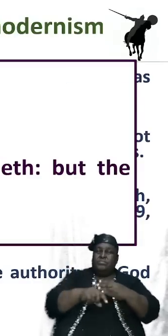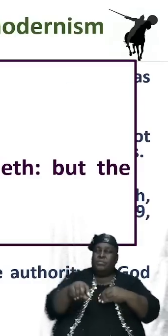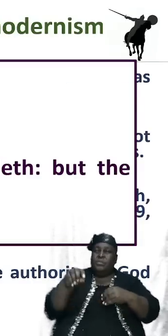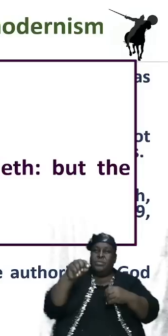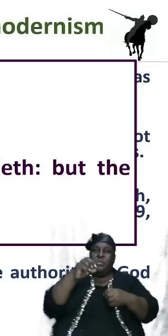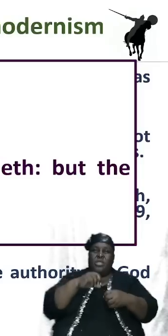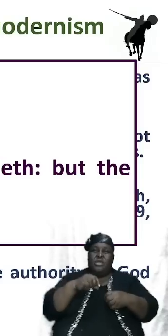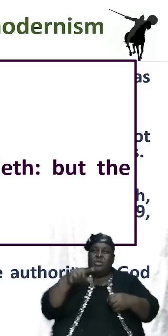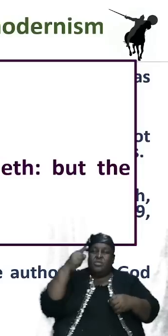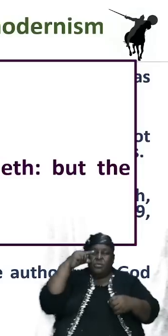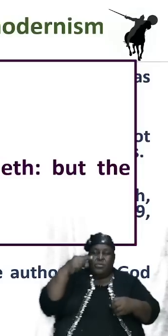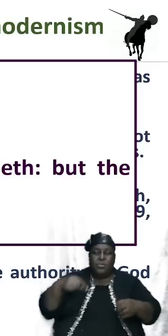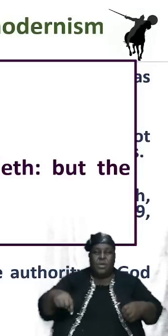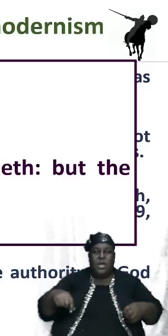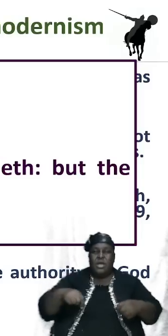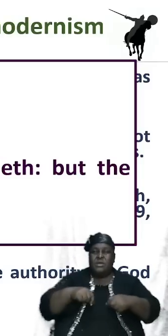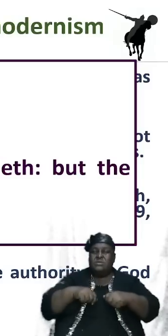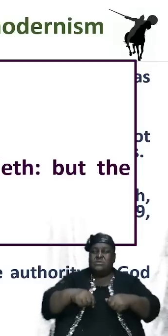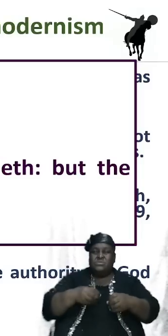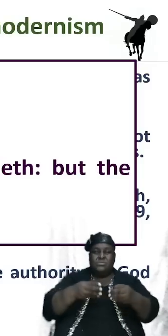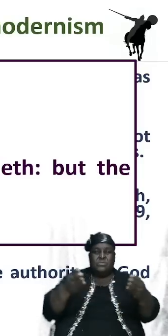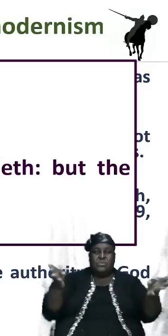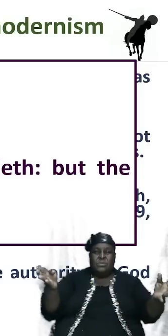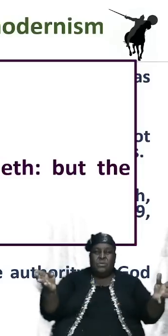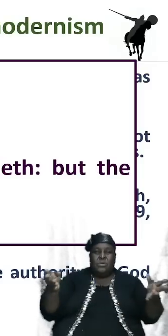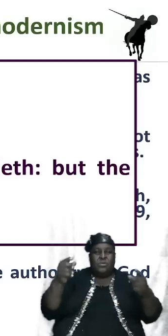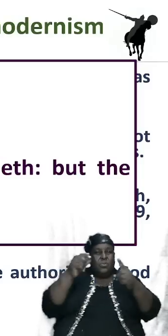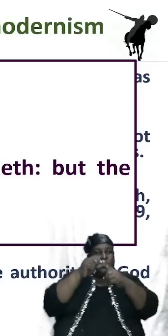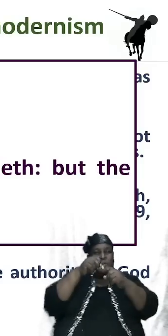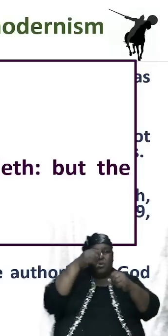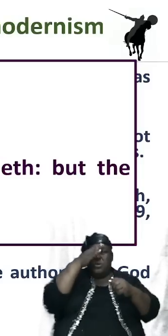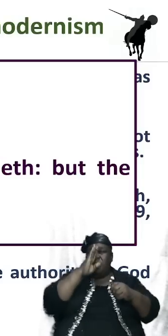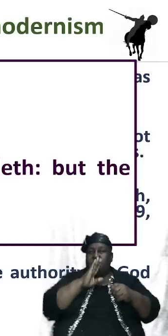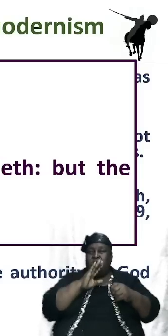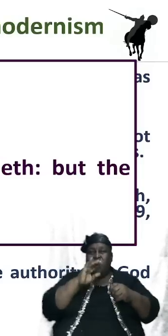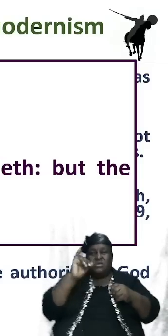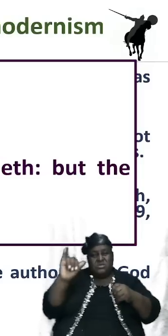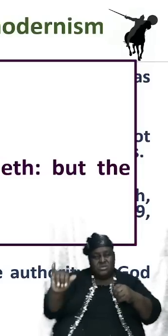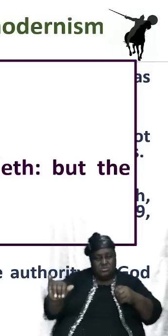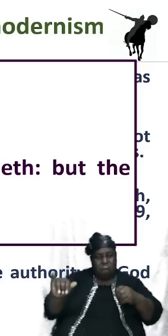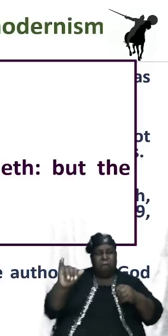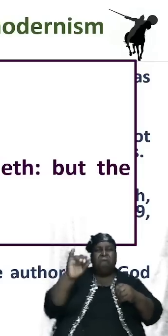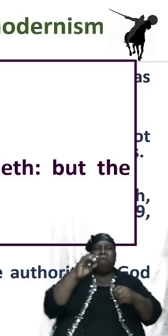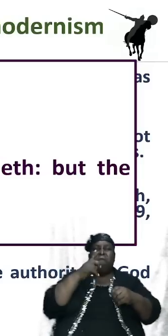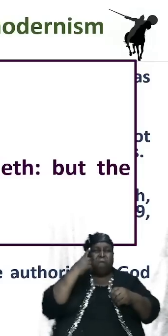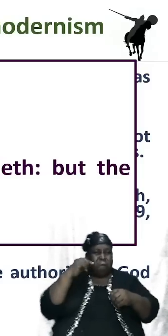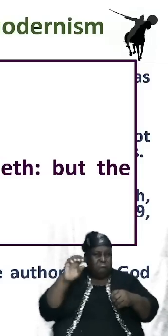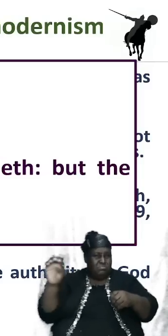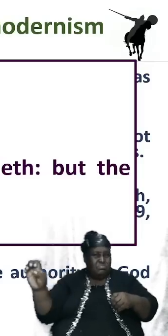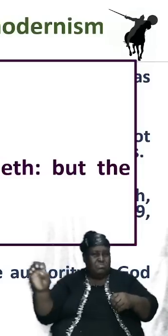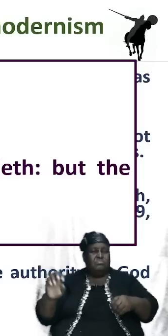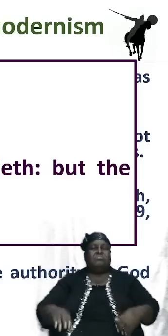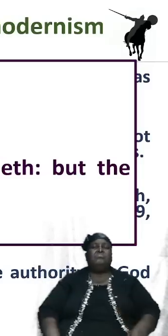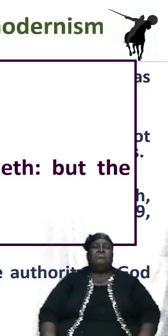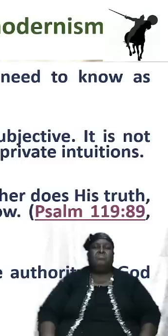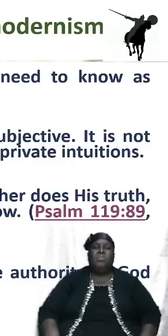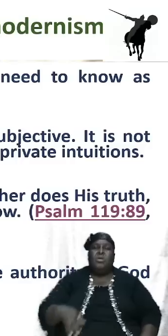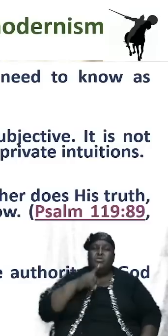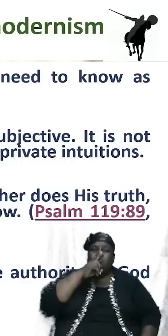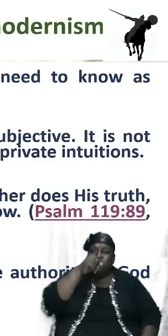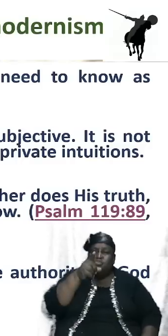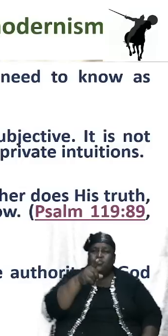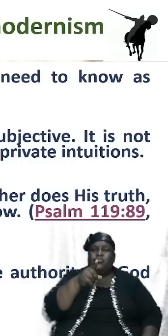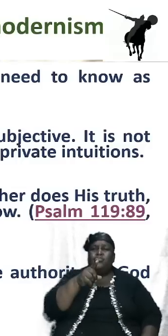withereth, the flower fadeth, but the word of our God shall stand forever. Truth, brethren,